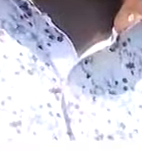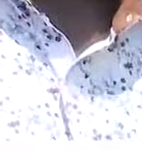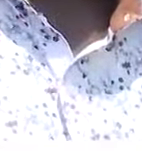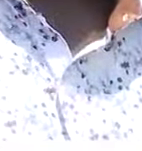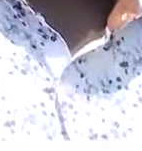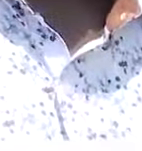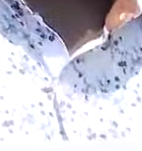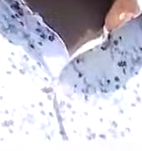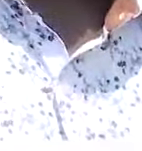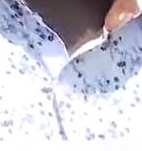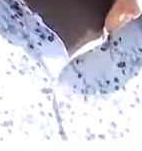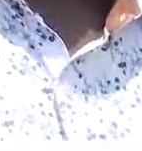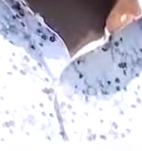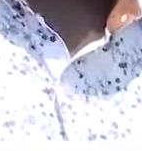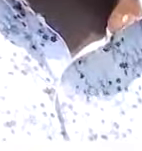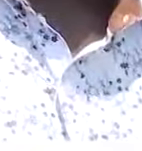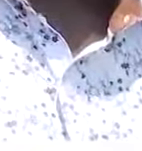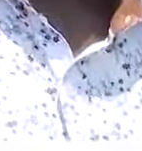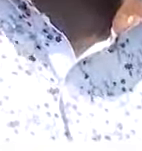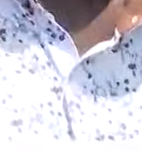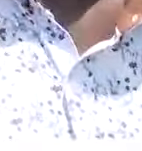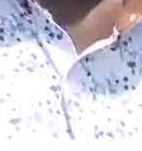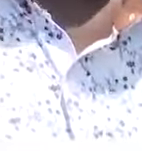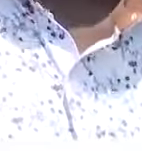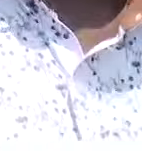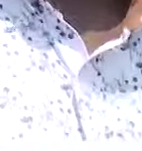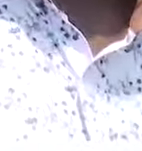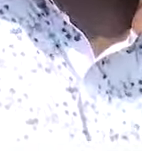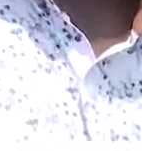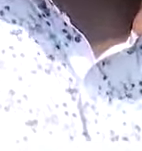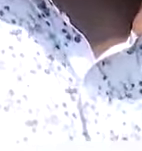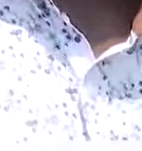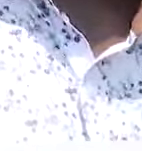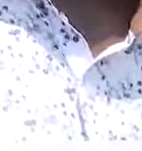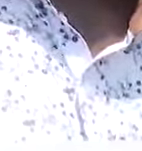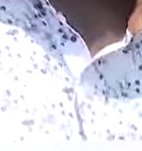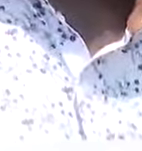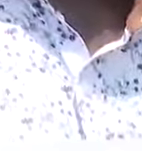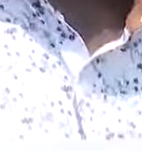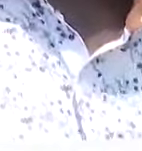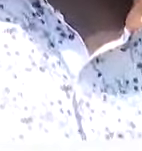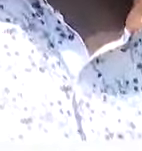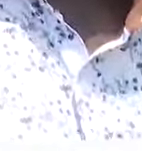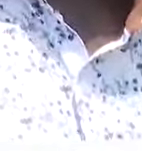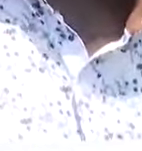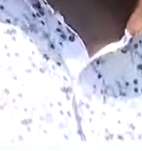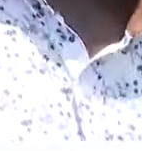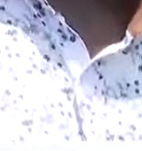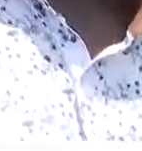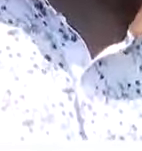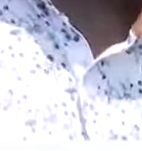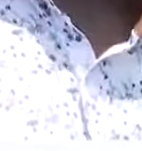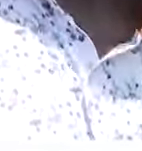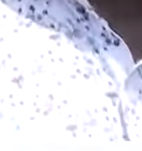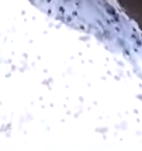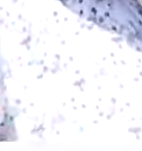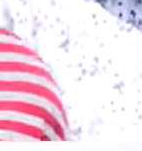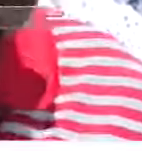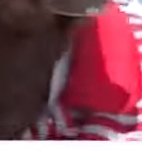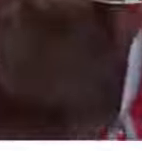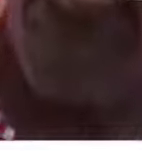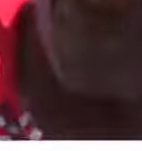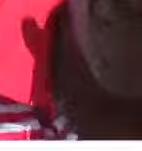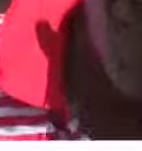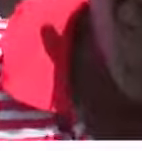have improved ourselves in the standard of living, and again changes on our production in our field. Thank you very much. Jackie Wambiro,